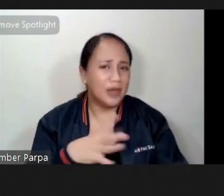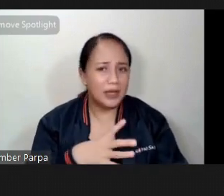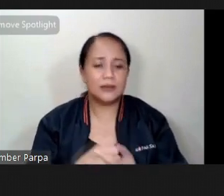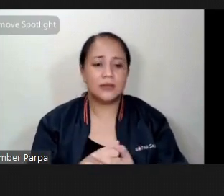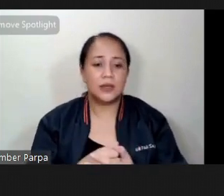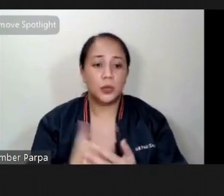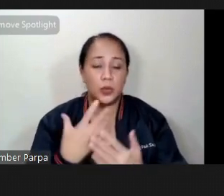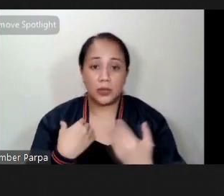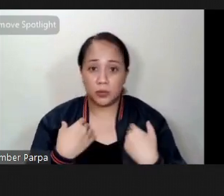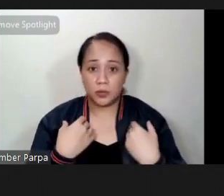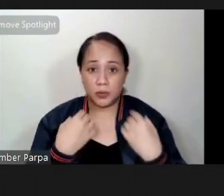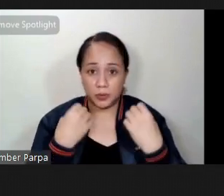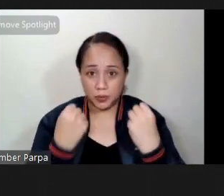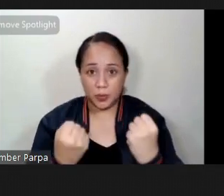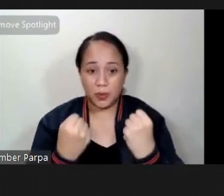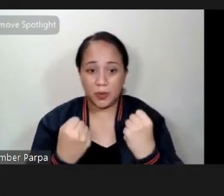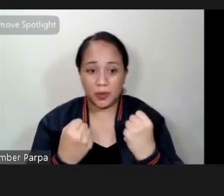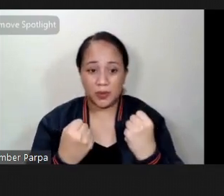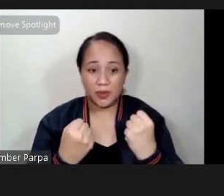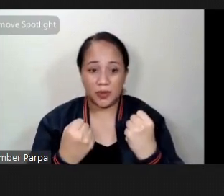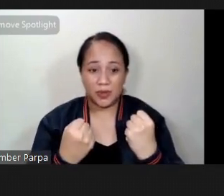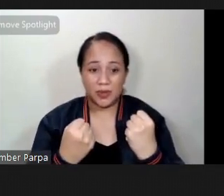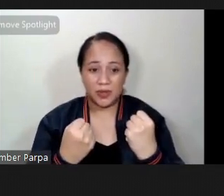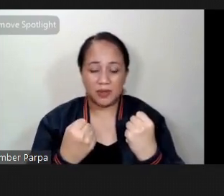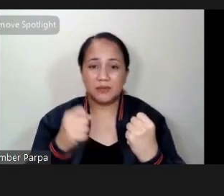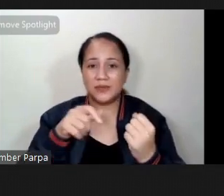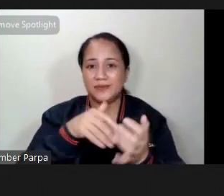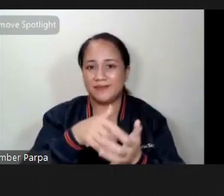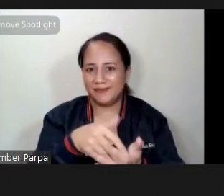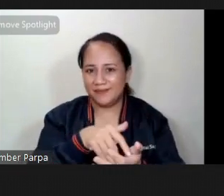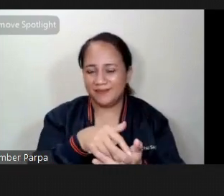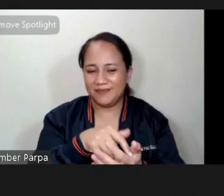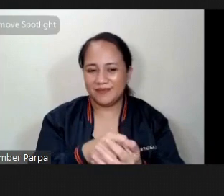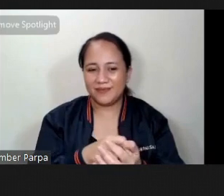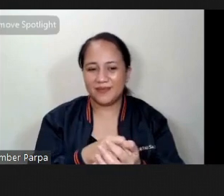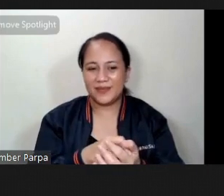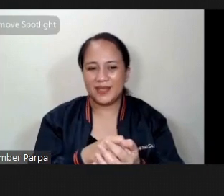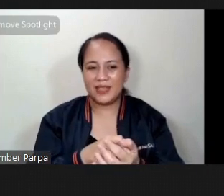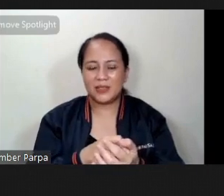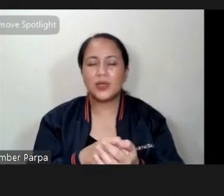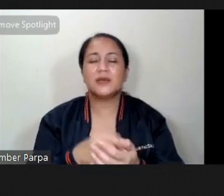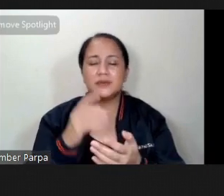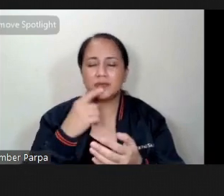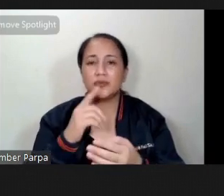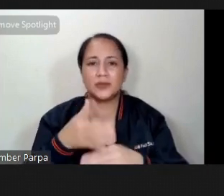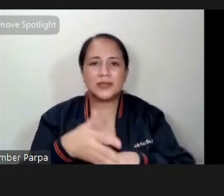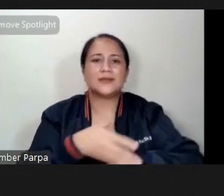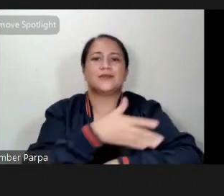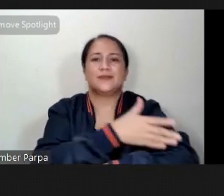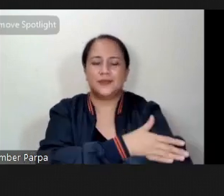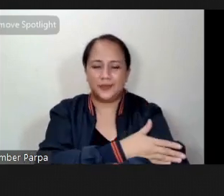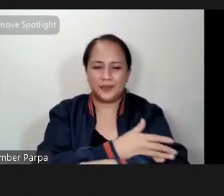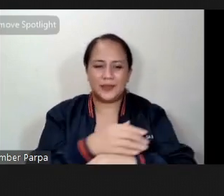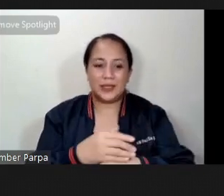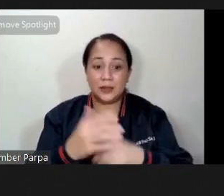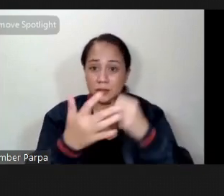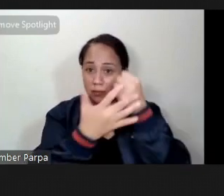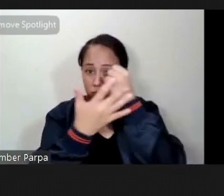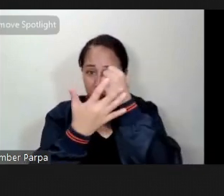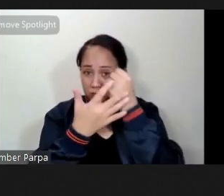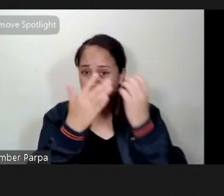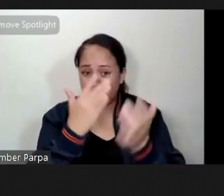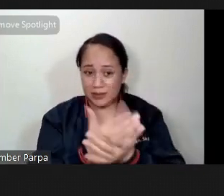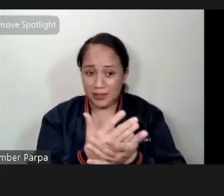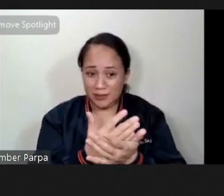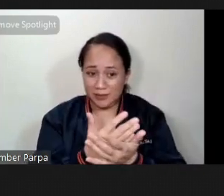be strong is to be vulnerable. It will get better. The trauma doesn't stop, but so